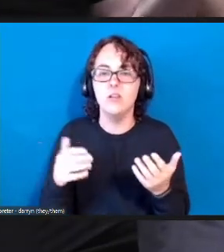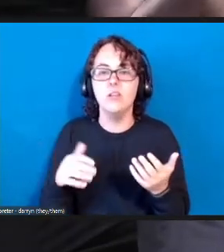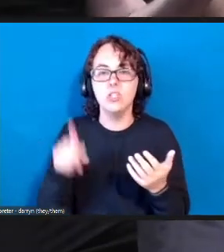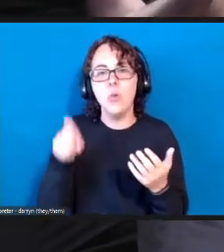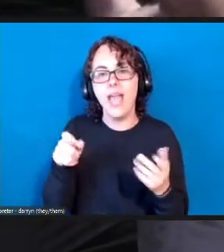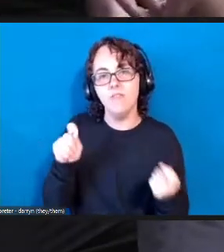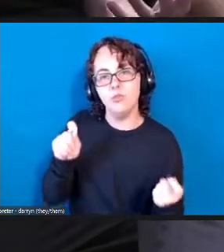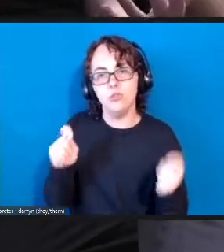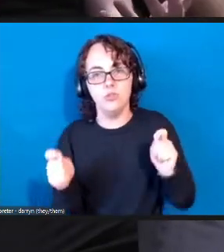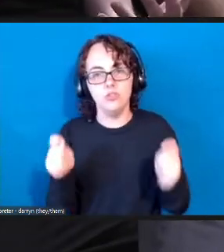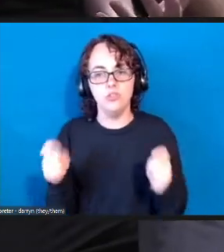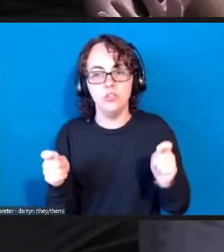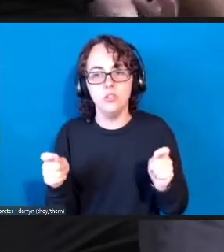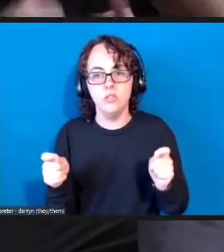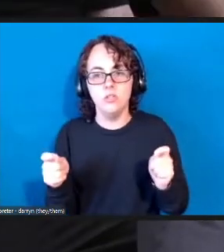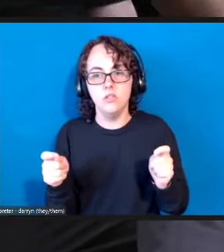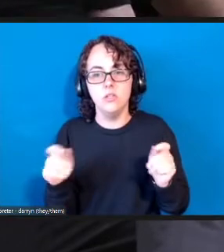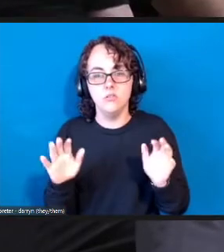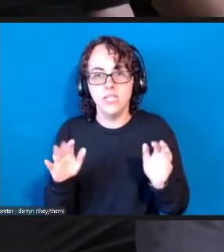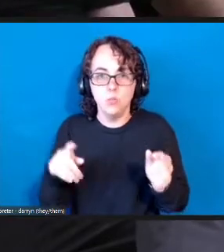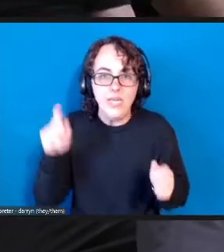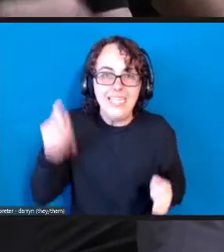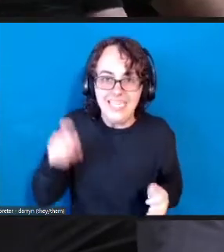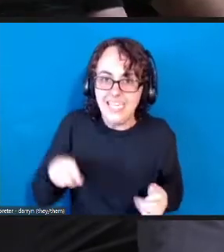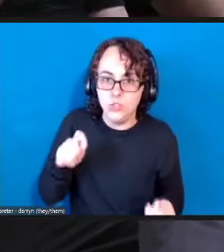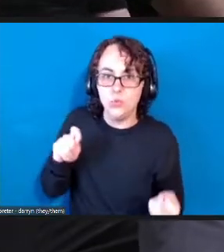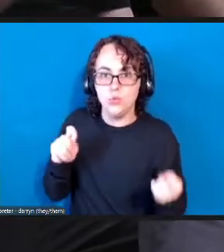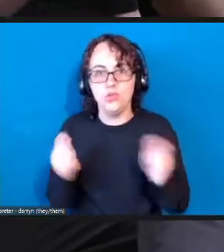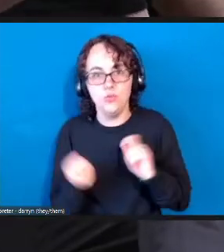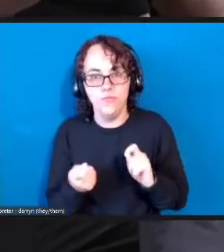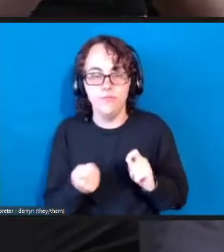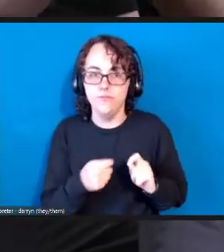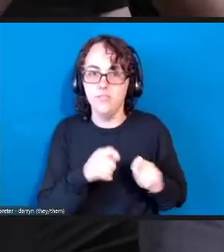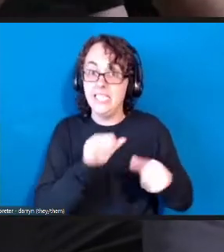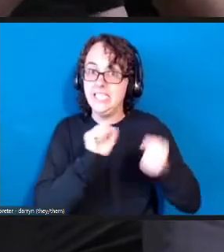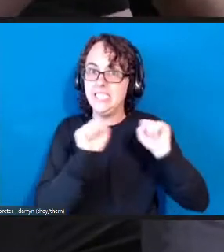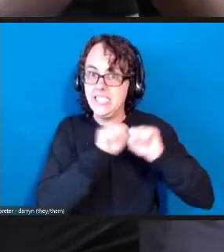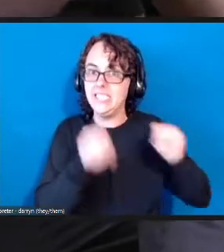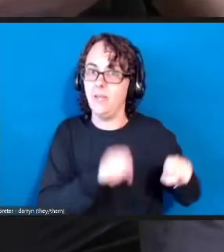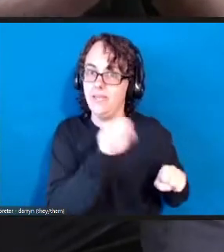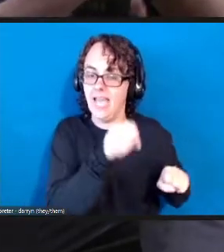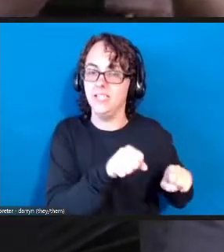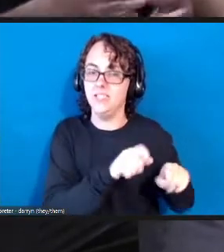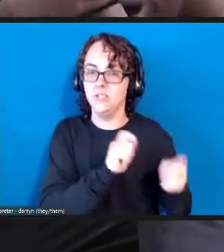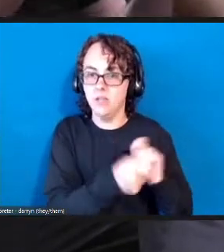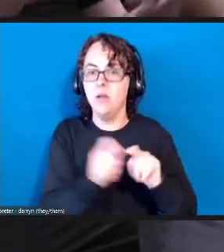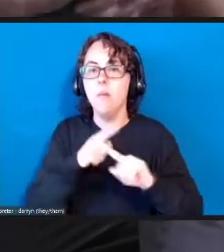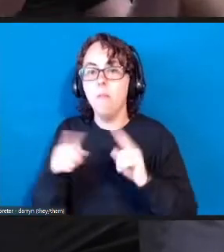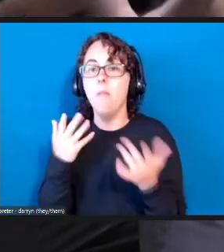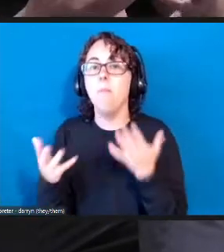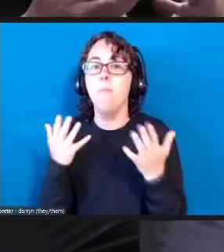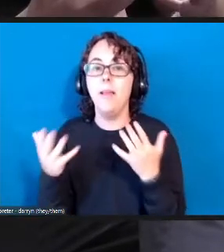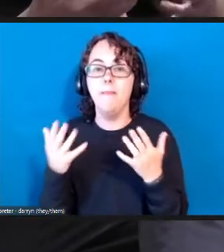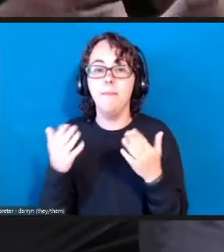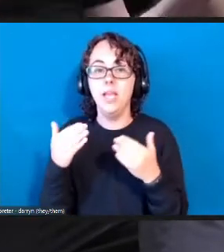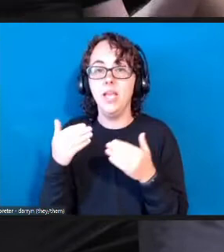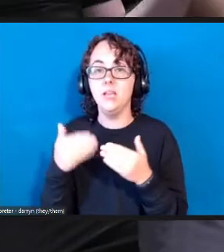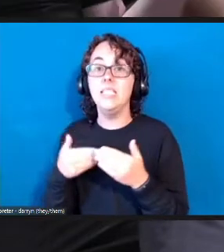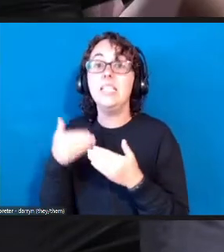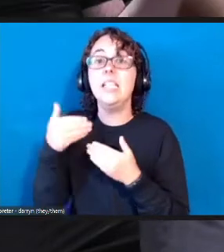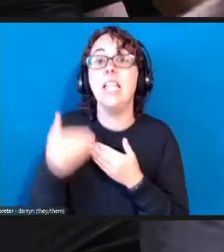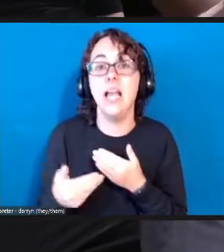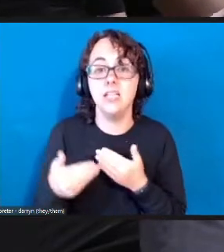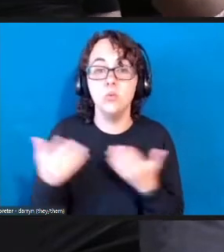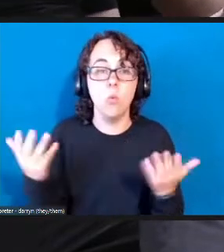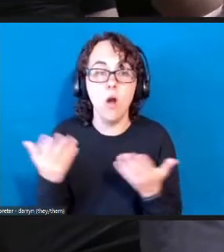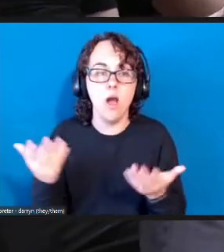we do need to switch how we do that. But I think that like the bridge or the maybe the next step is actually going beyond that.